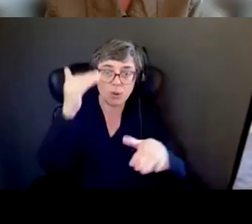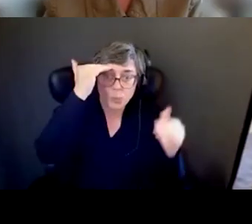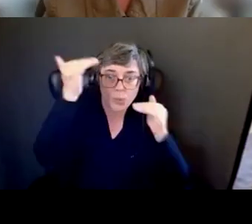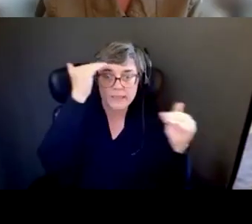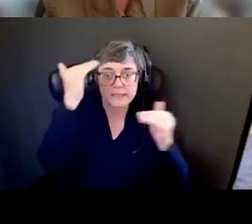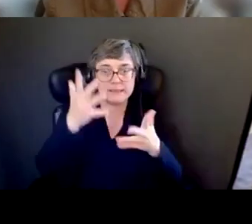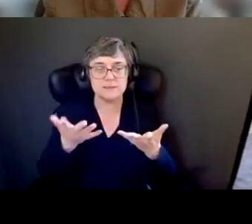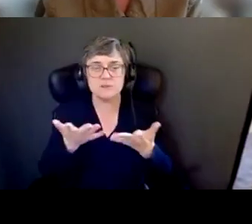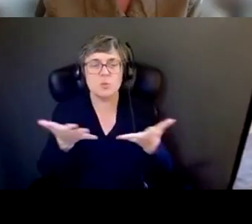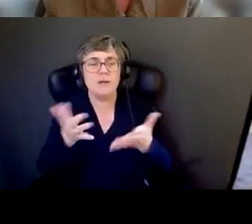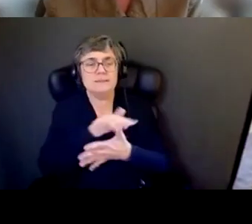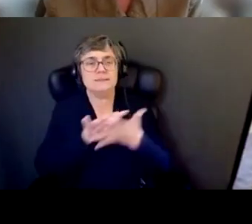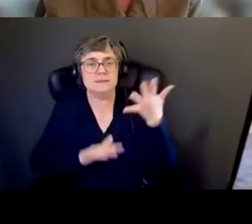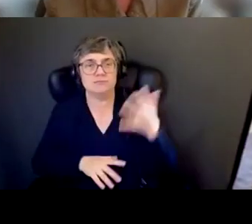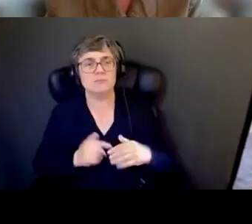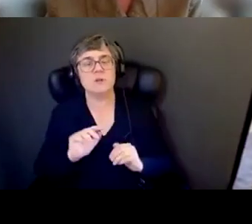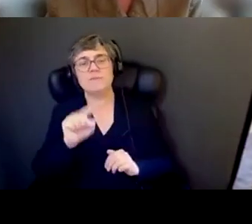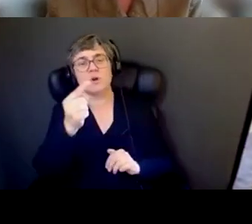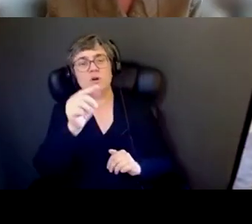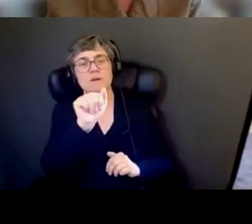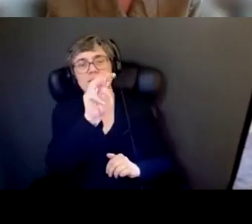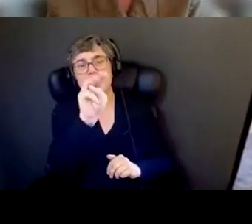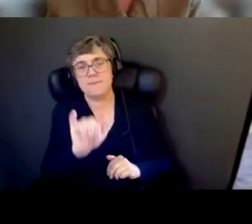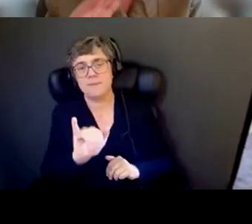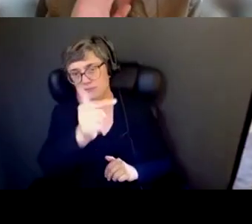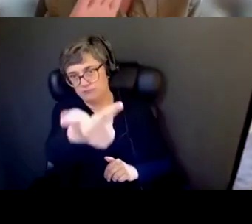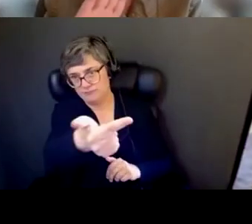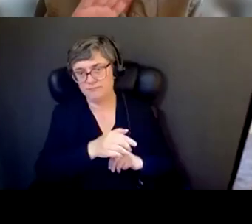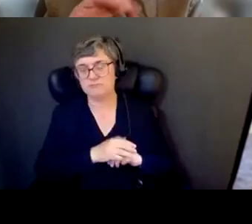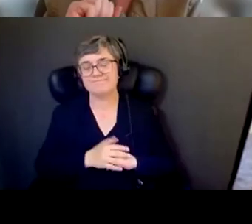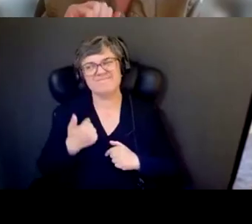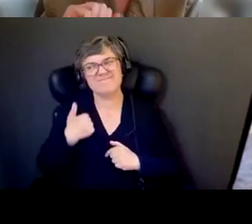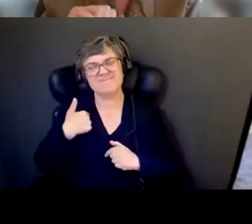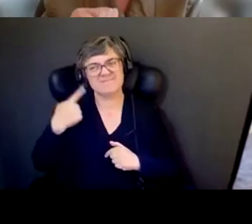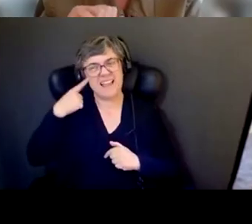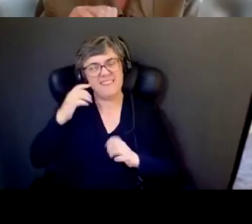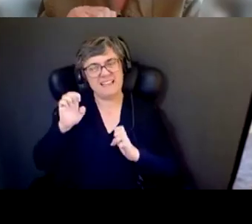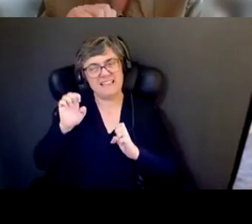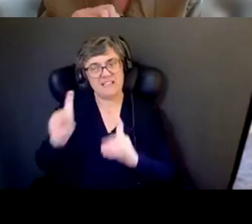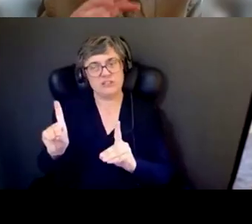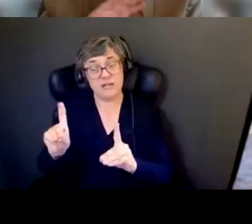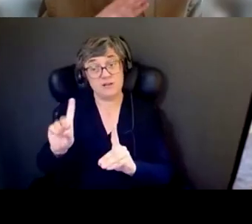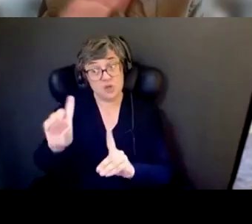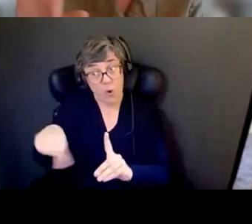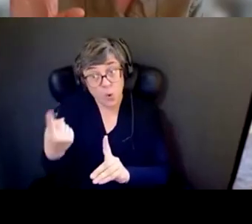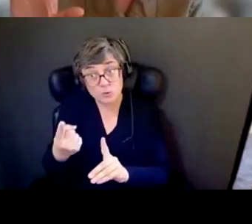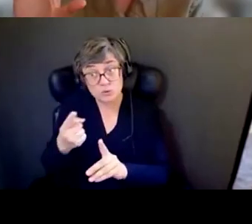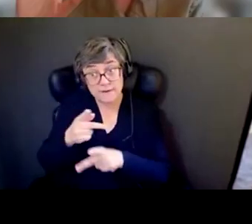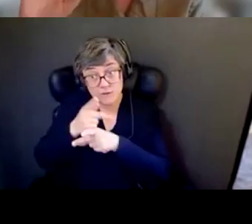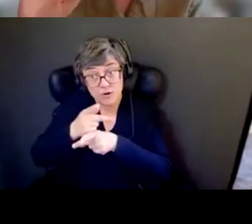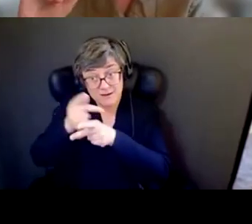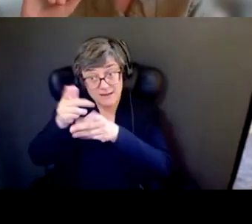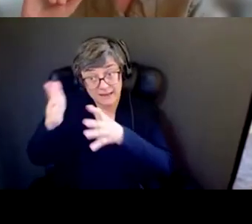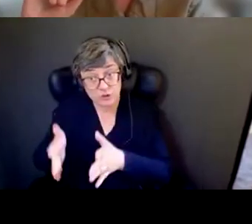Well, I'm going to lean into education and not just for caregivers, definitely for caregivers. I think that's the single